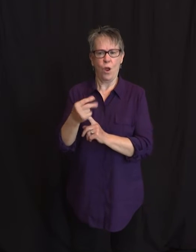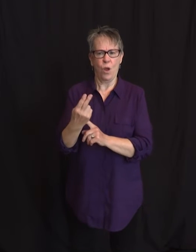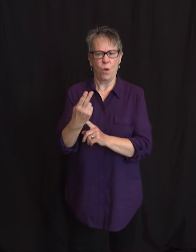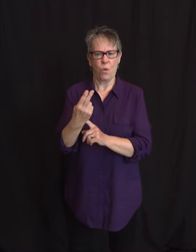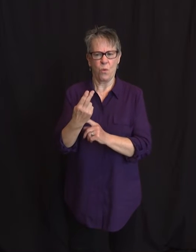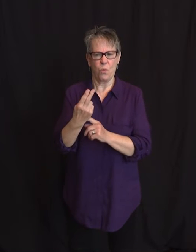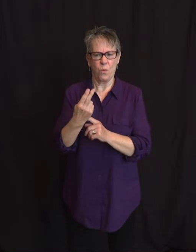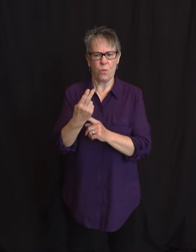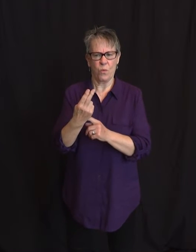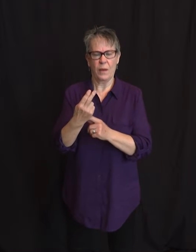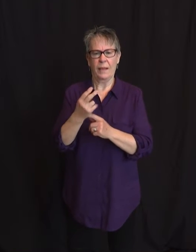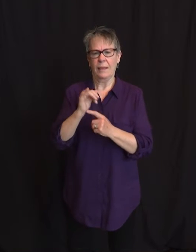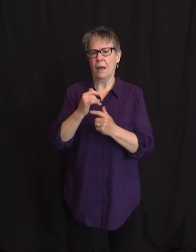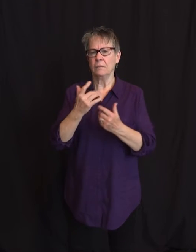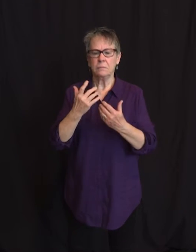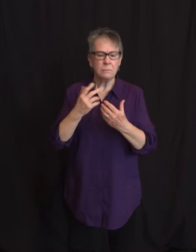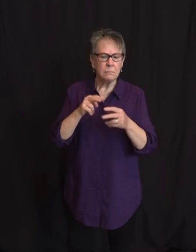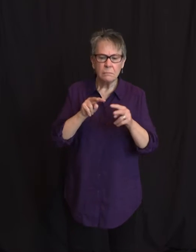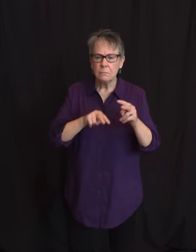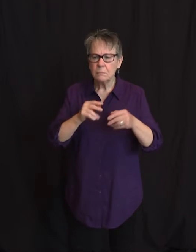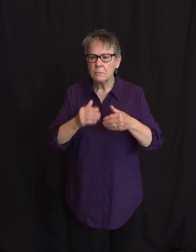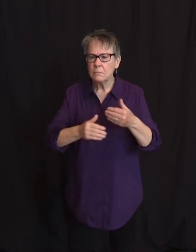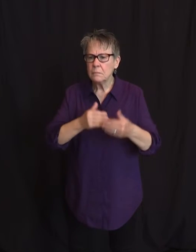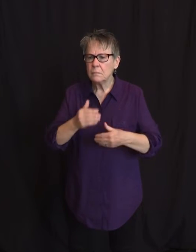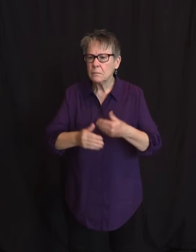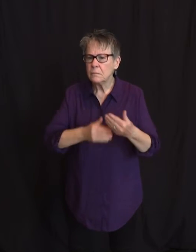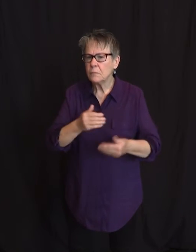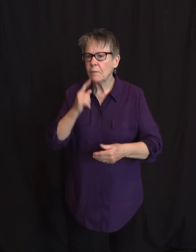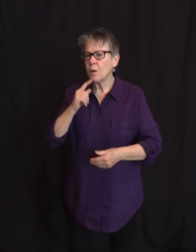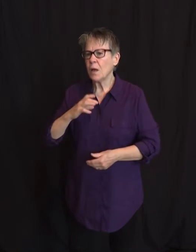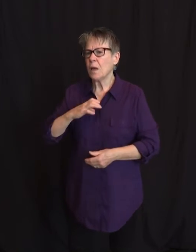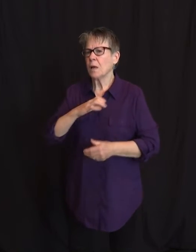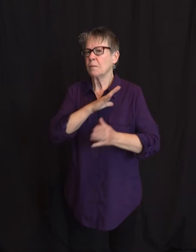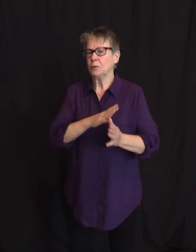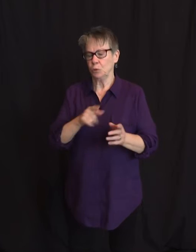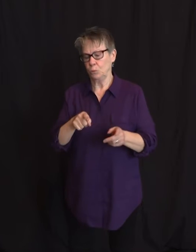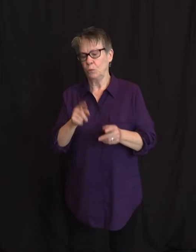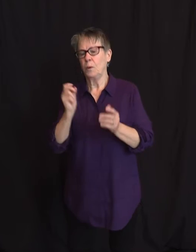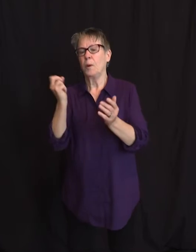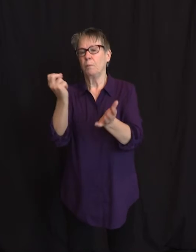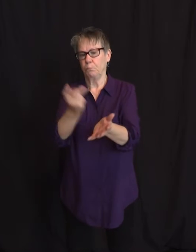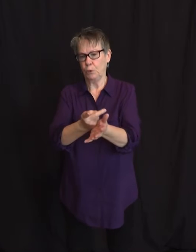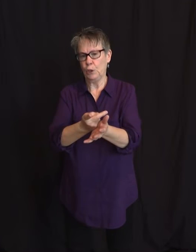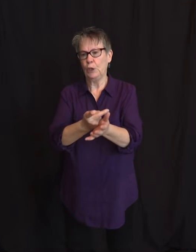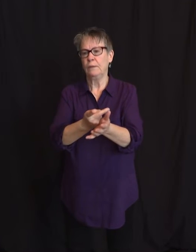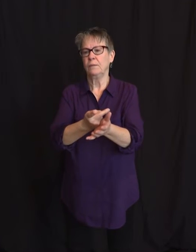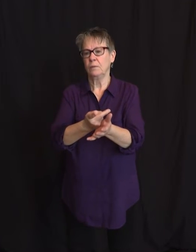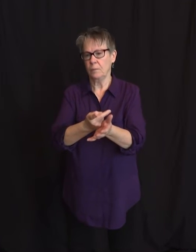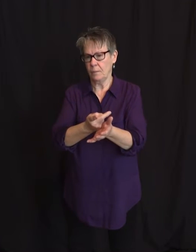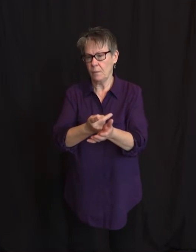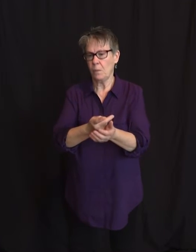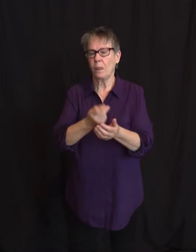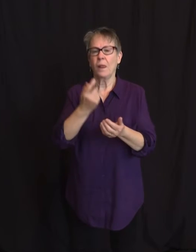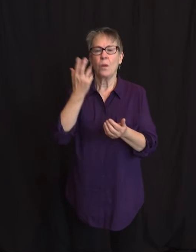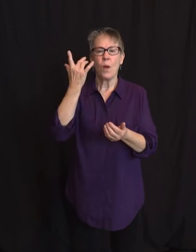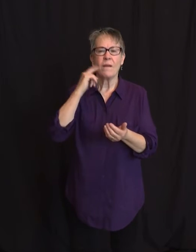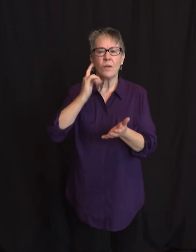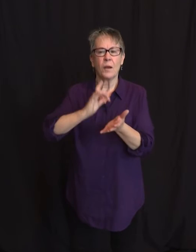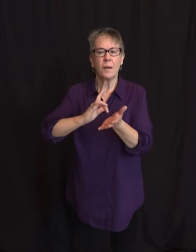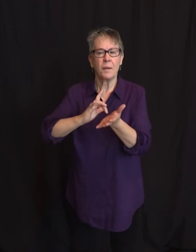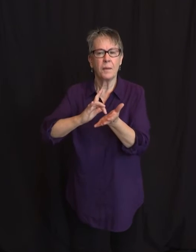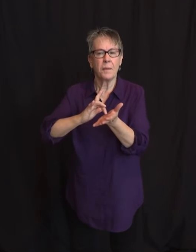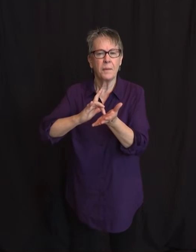that is in statute for the commissioner. It is for medical, it's a medical furlough process.